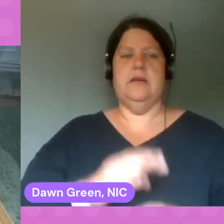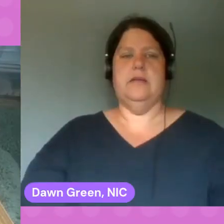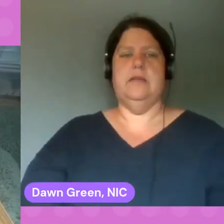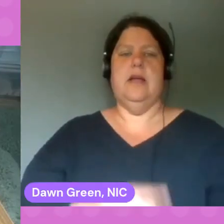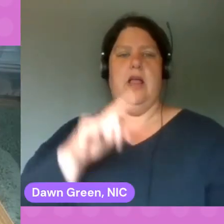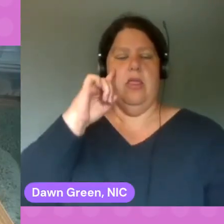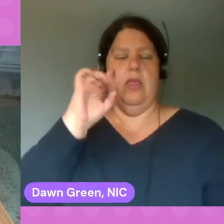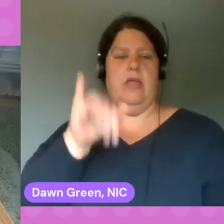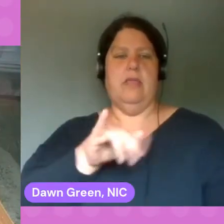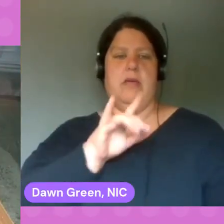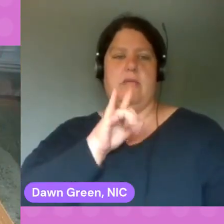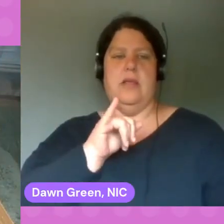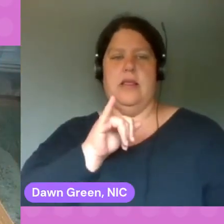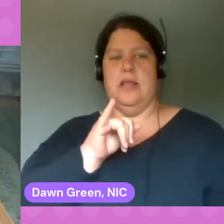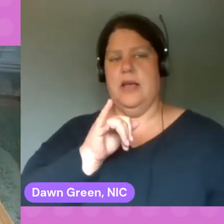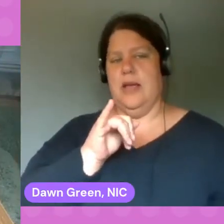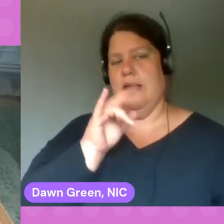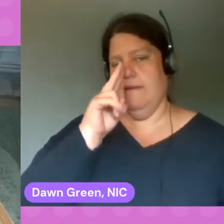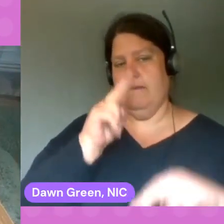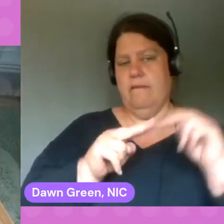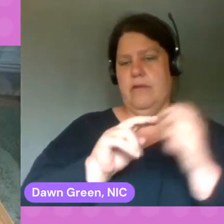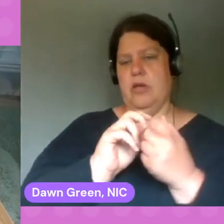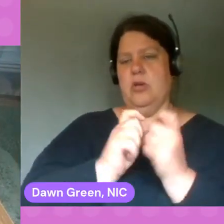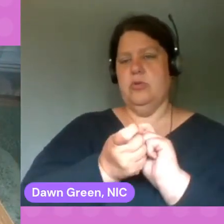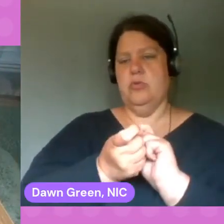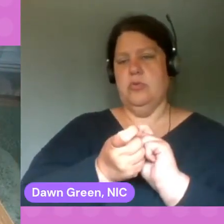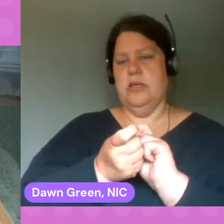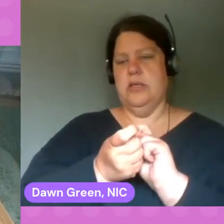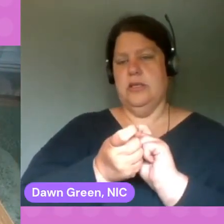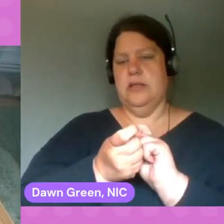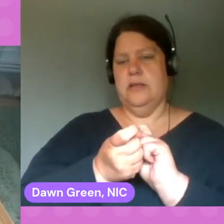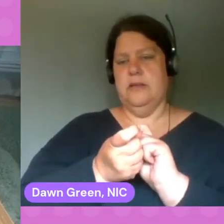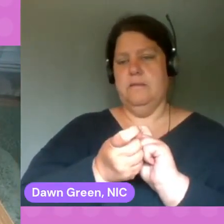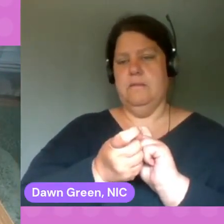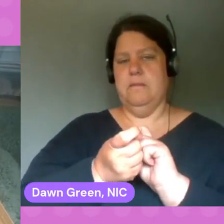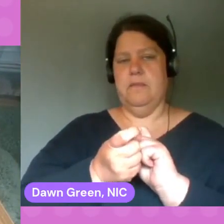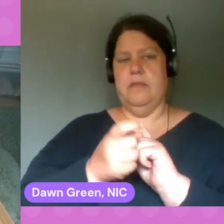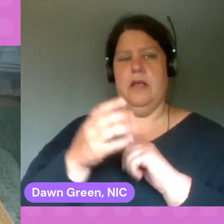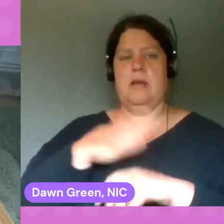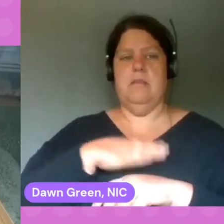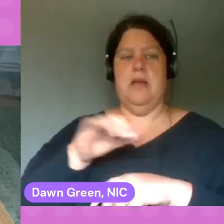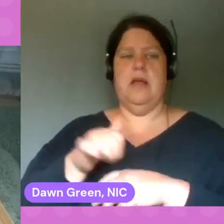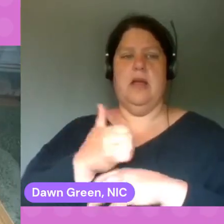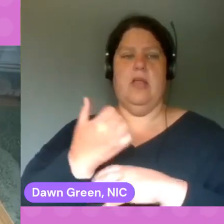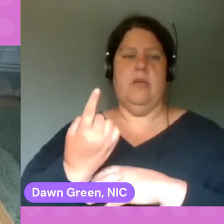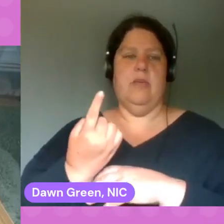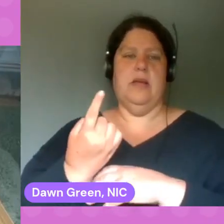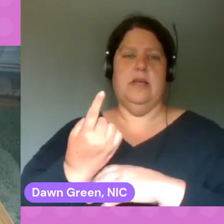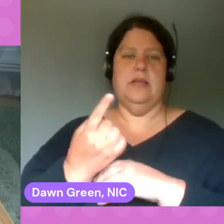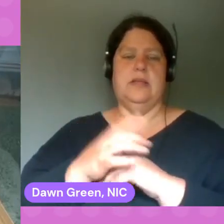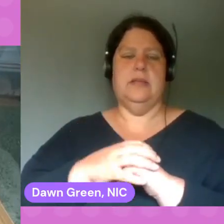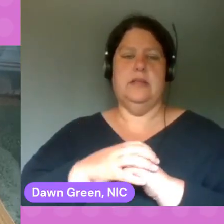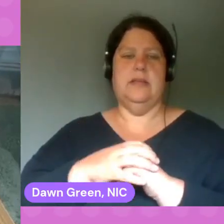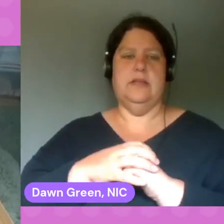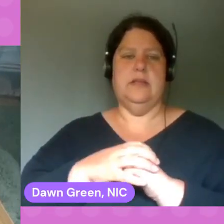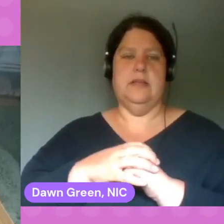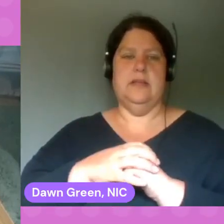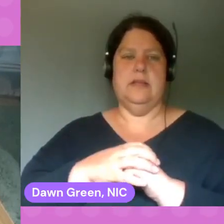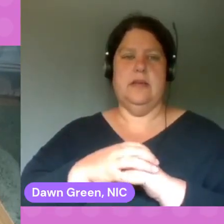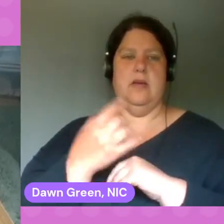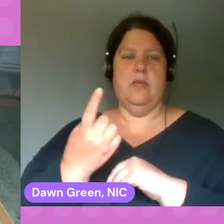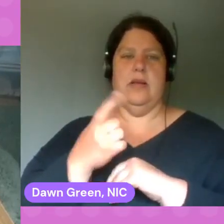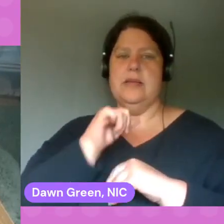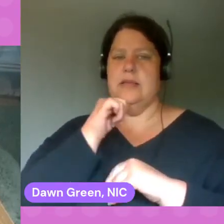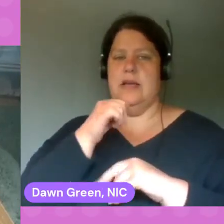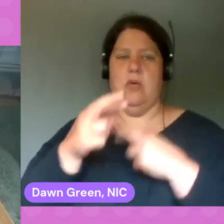thought that was a really fun tweak or adjustment to the prompt. And then my other rollers that I wanted to show you, one of them is not a